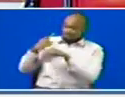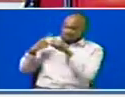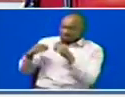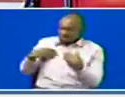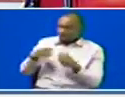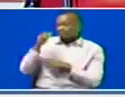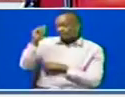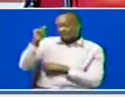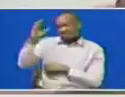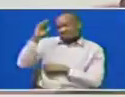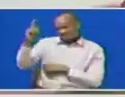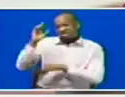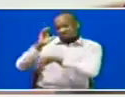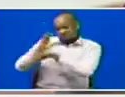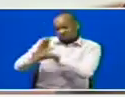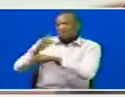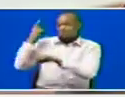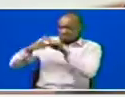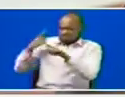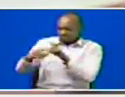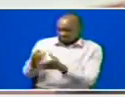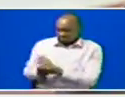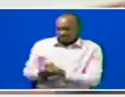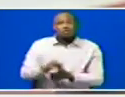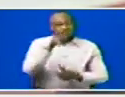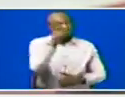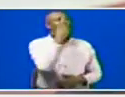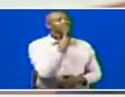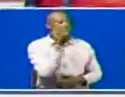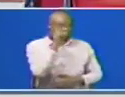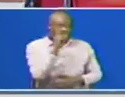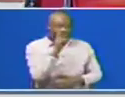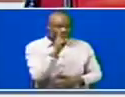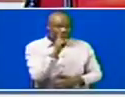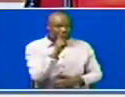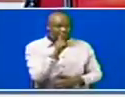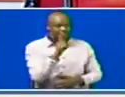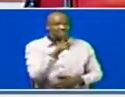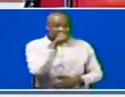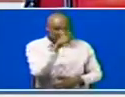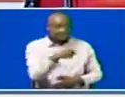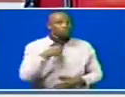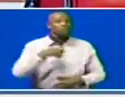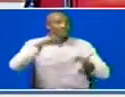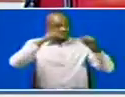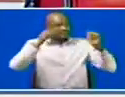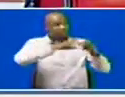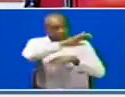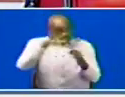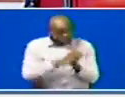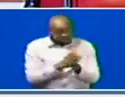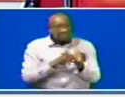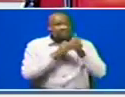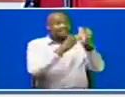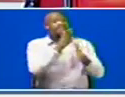by the Anglican Communion over the years." You're exactly right. That was a unanimous decision by the primates who